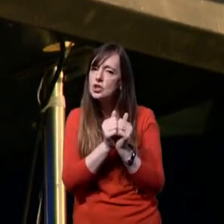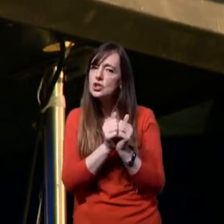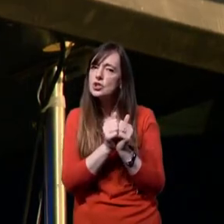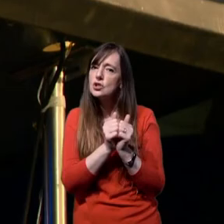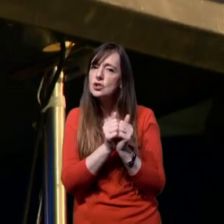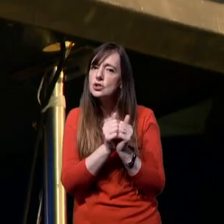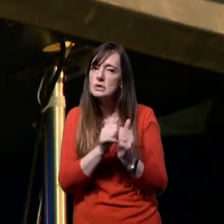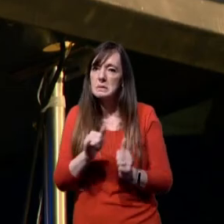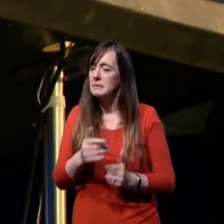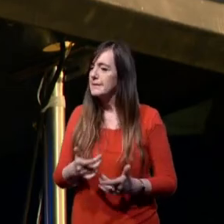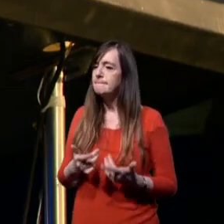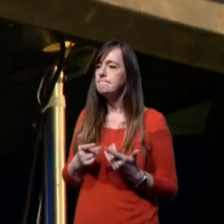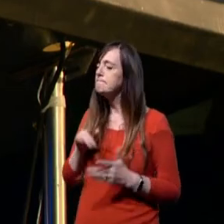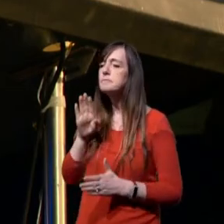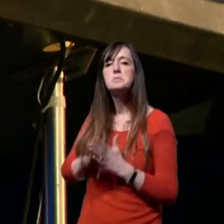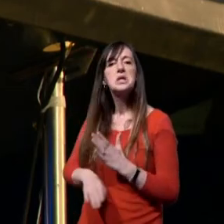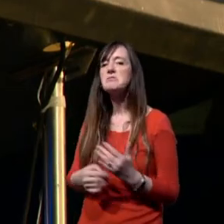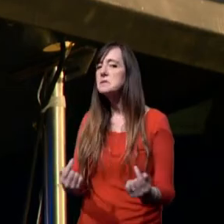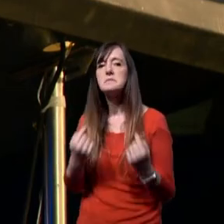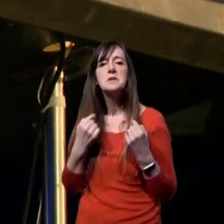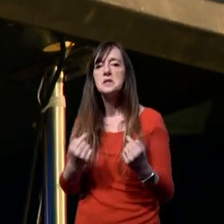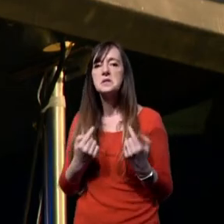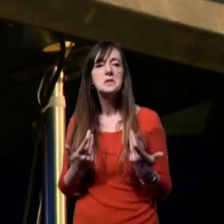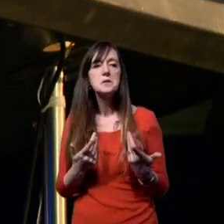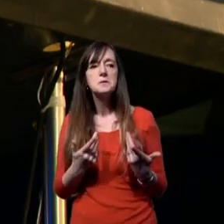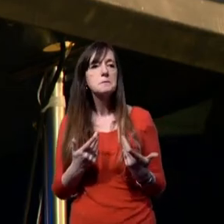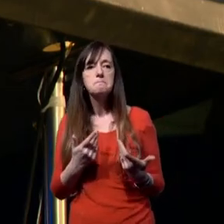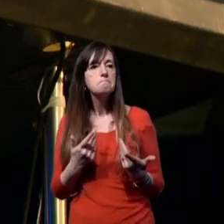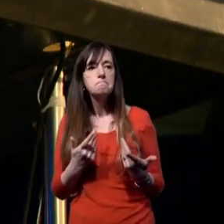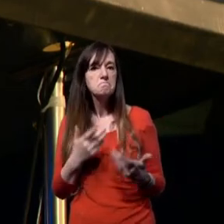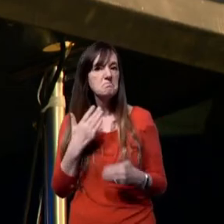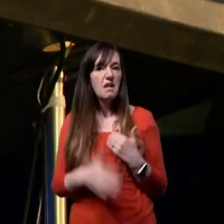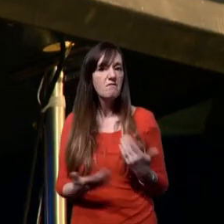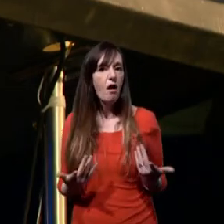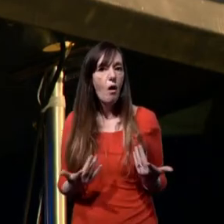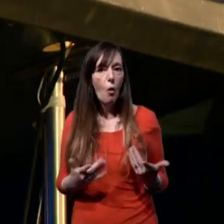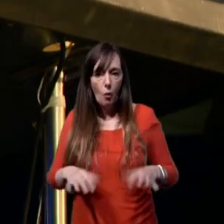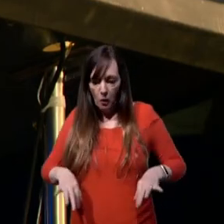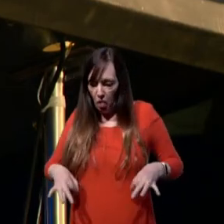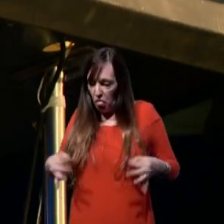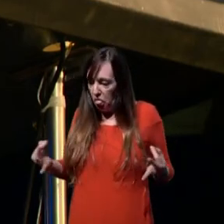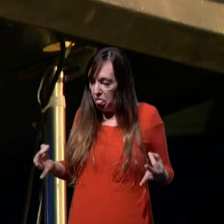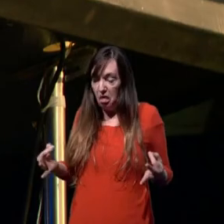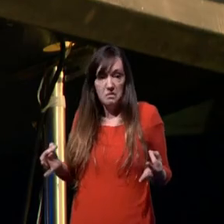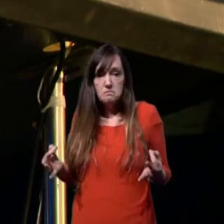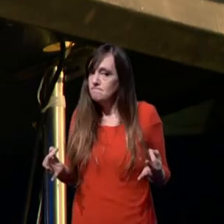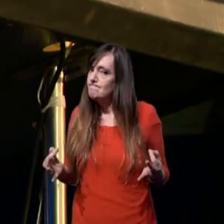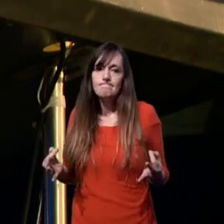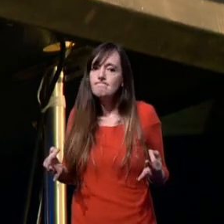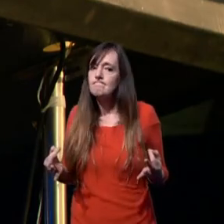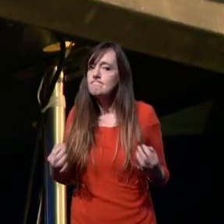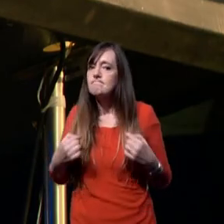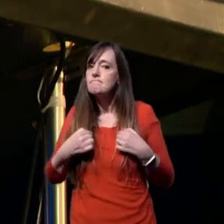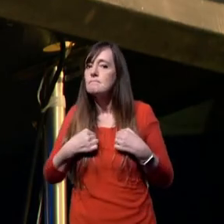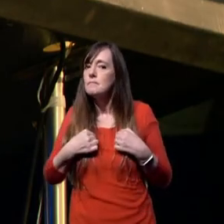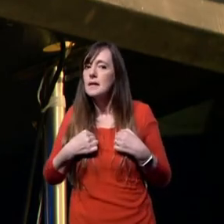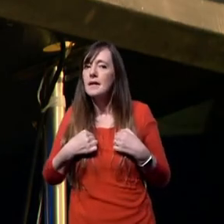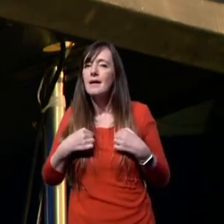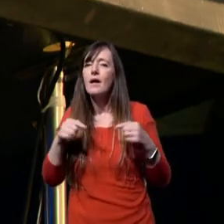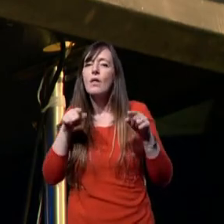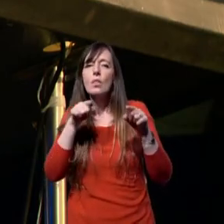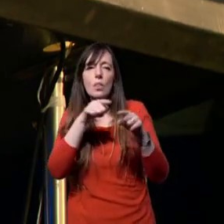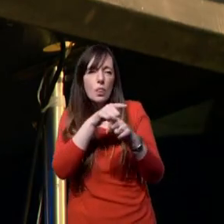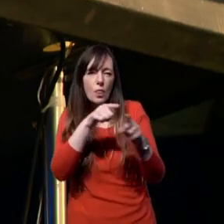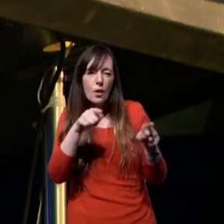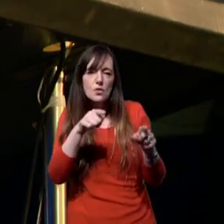experience persecution or experience extreme poverty in that kind of way, these are our brothers and our sisters. And